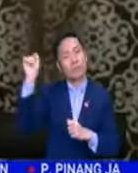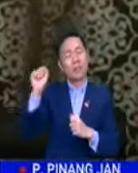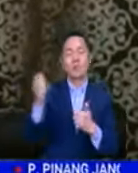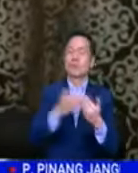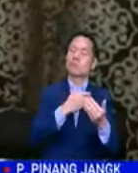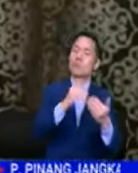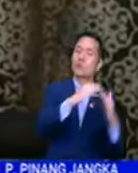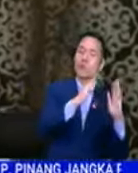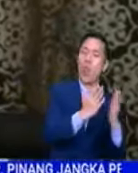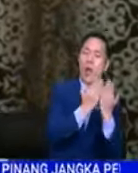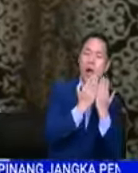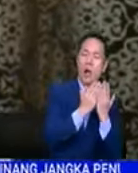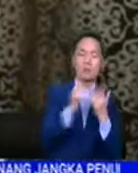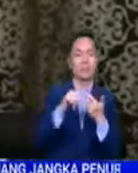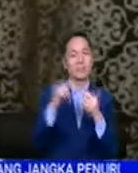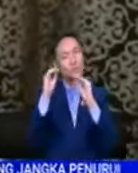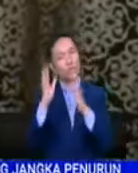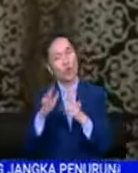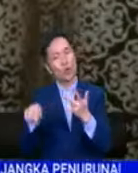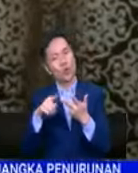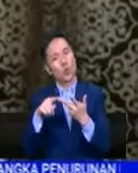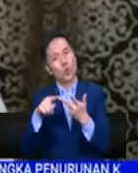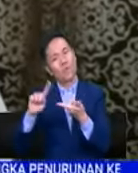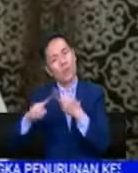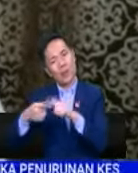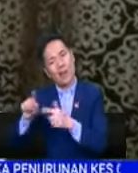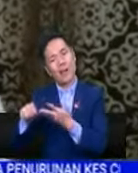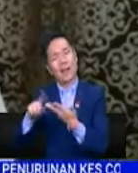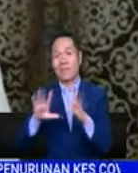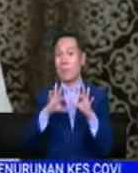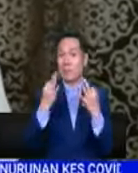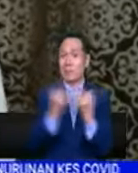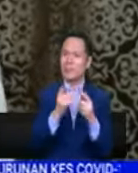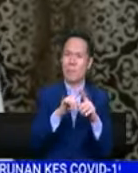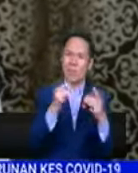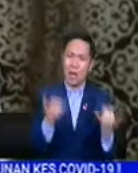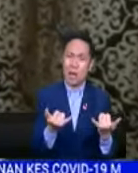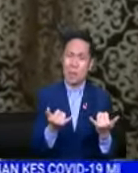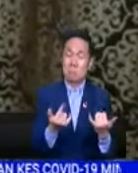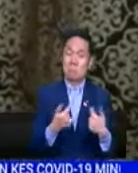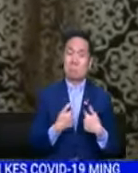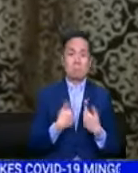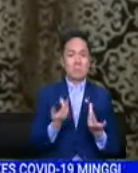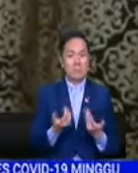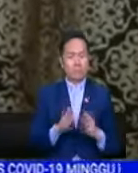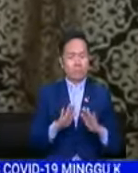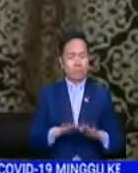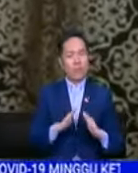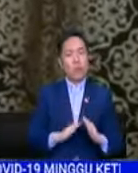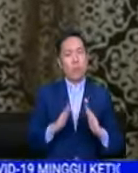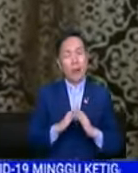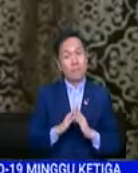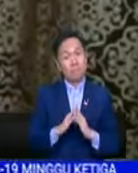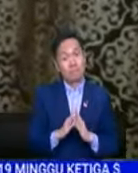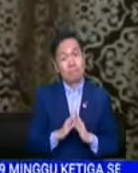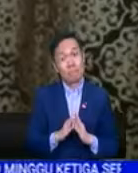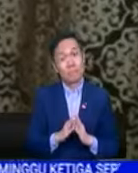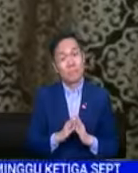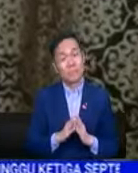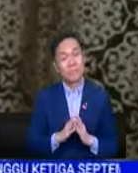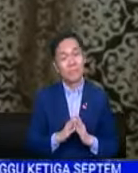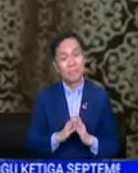is at school with our friends and teachers or at home with our families. But compared to now, we can't do anything but just staying at home and sending